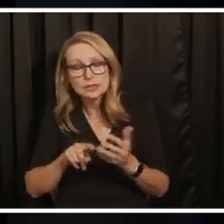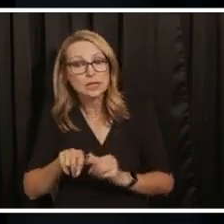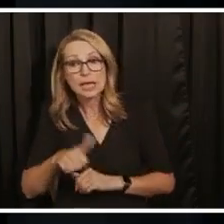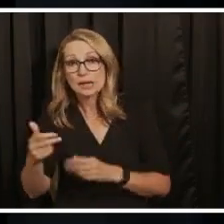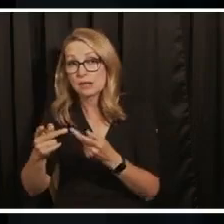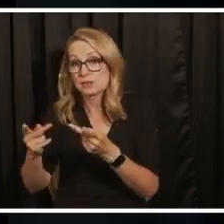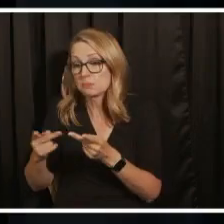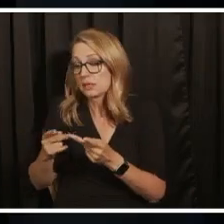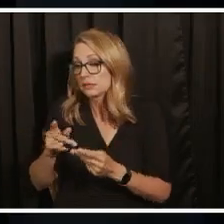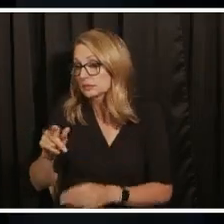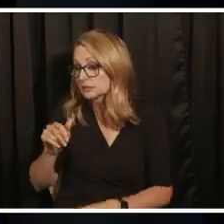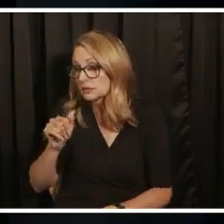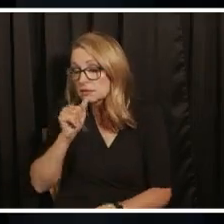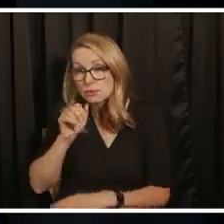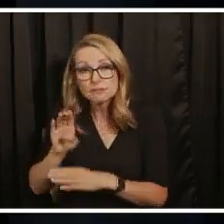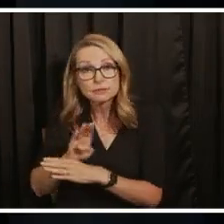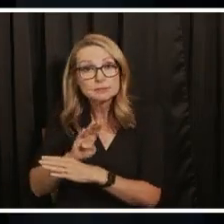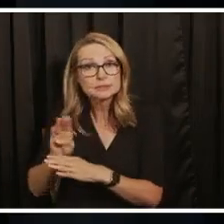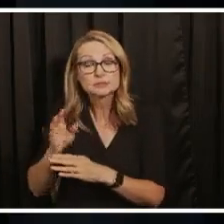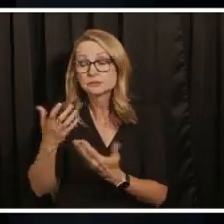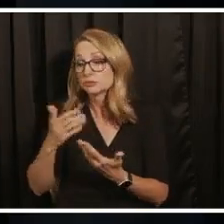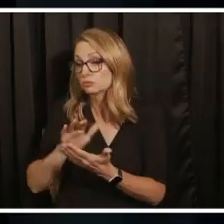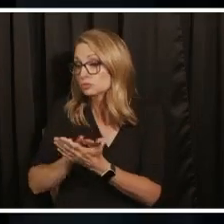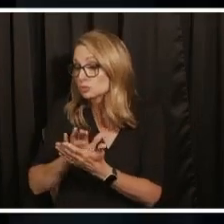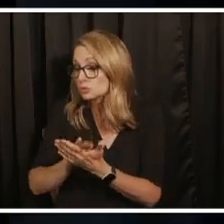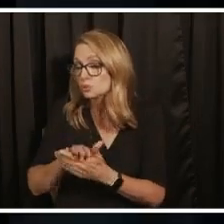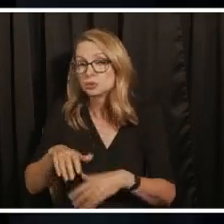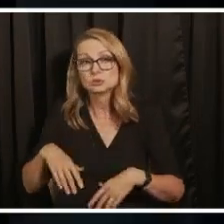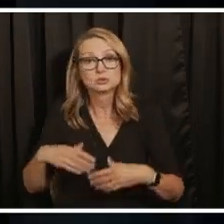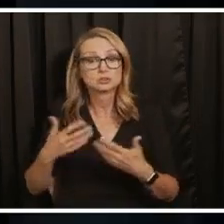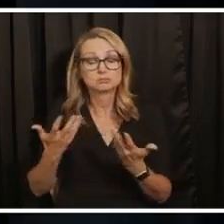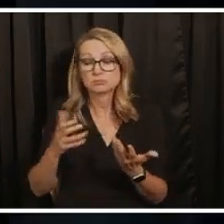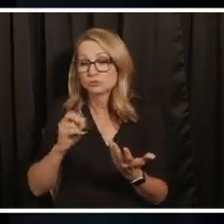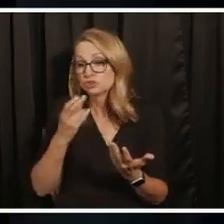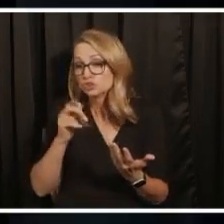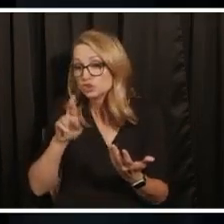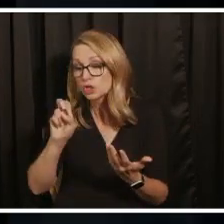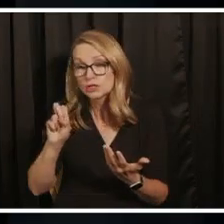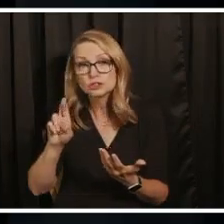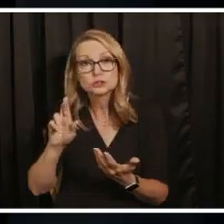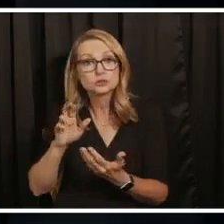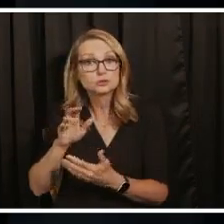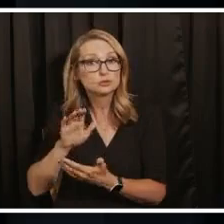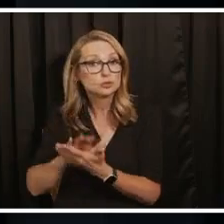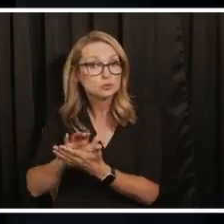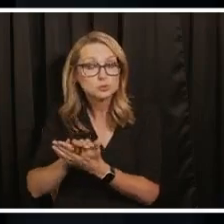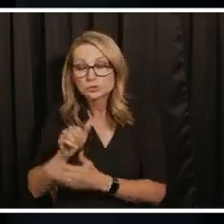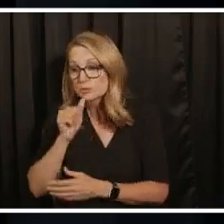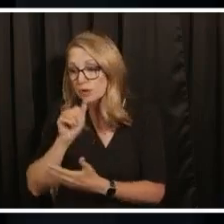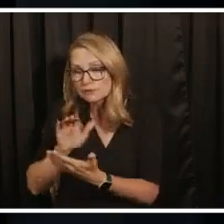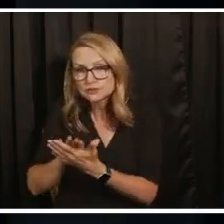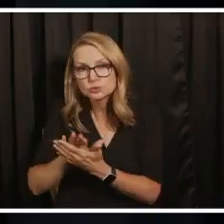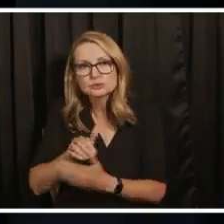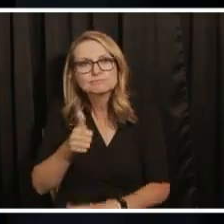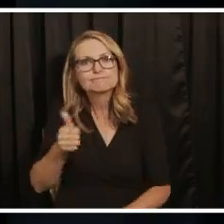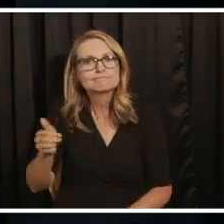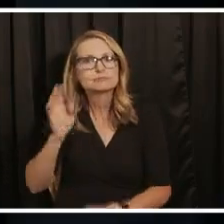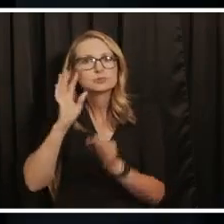can be private businesses, private schools, charter schools, public school districts taking the additional steps necessary to keep kids